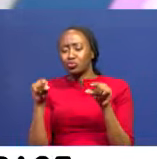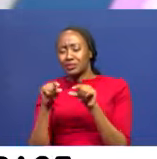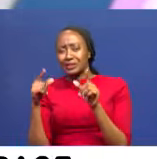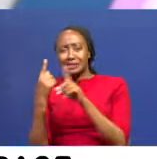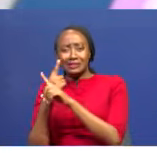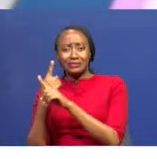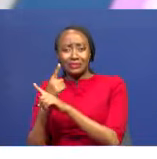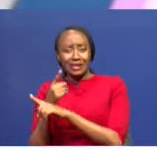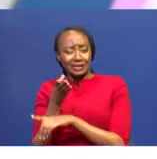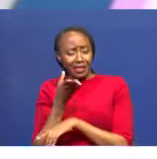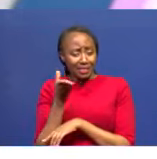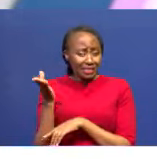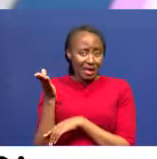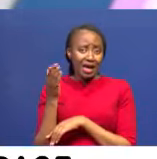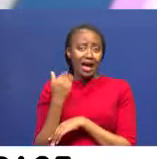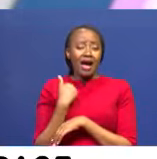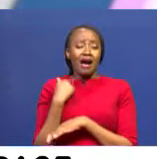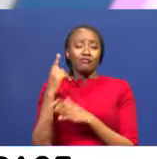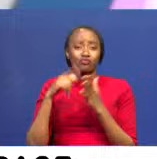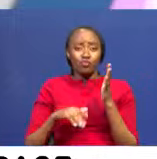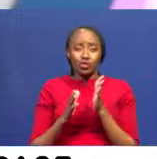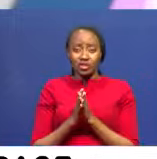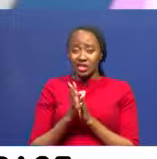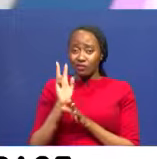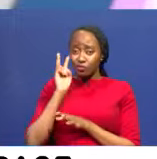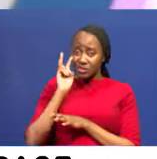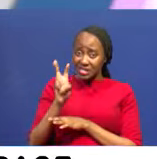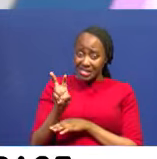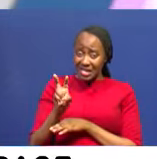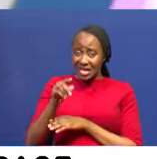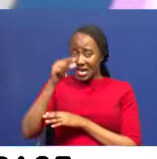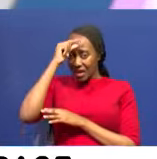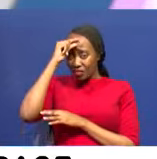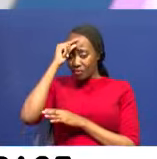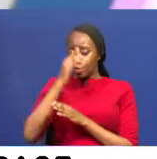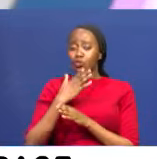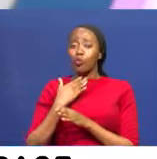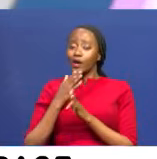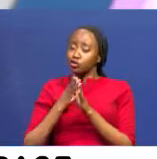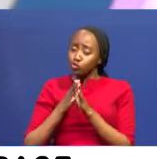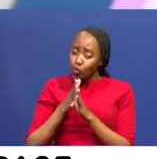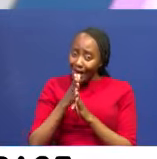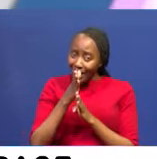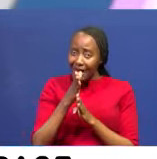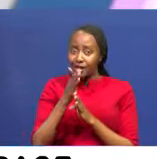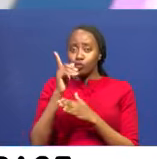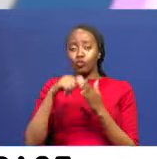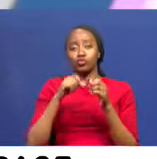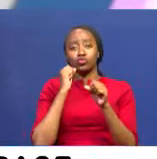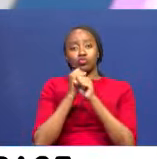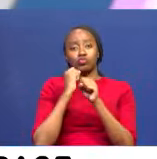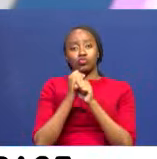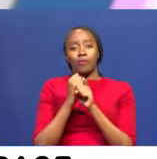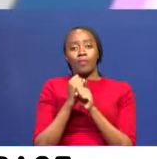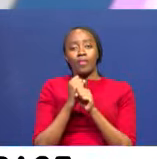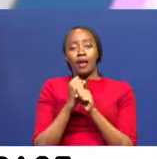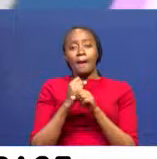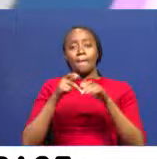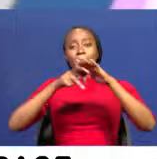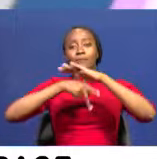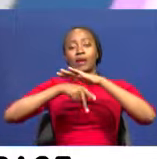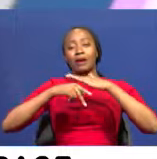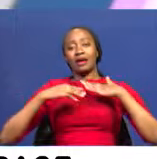main meals. So if you look at what even the government, aligning with what the government is trying to do, there's what they call primary health